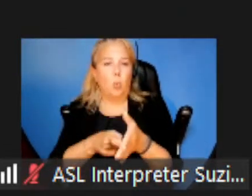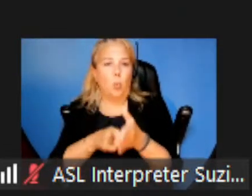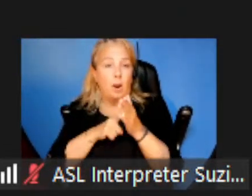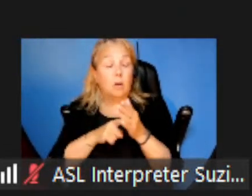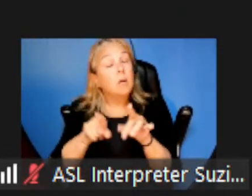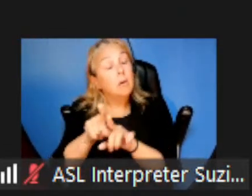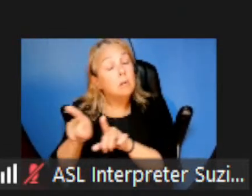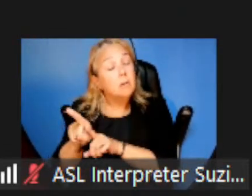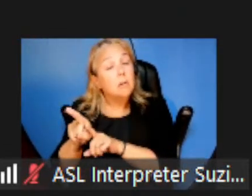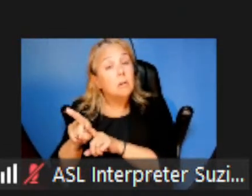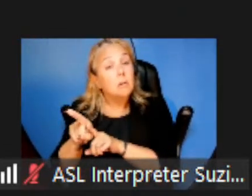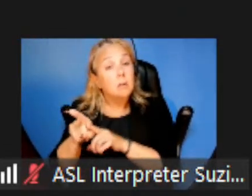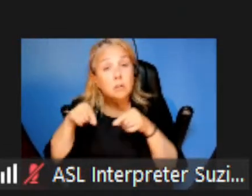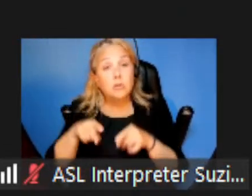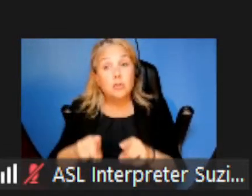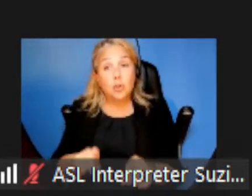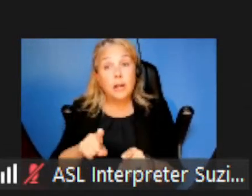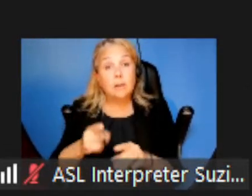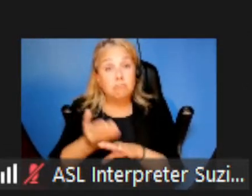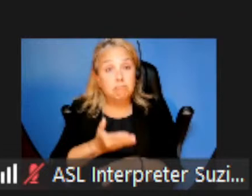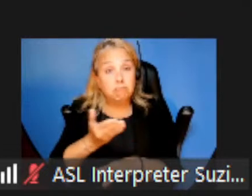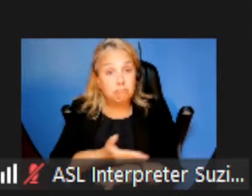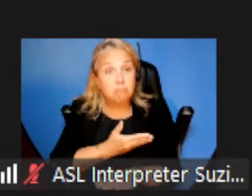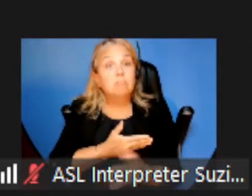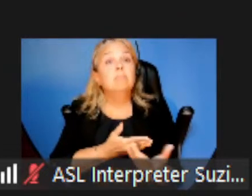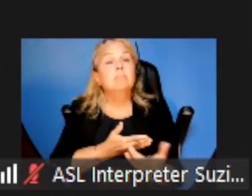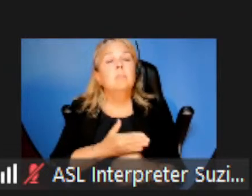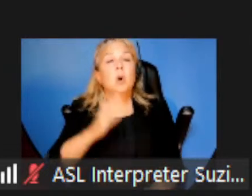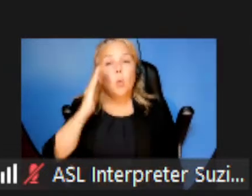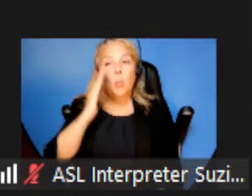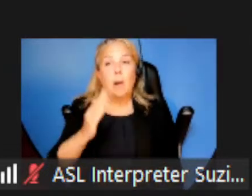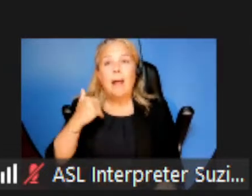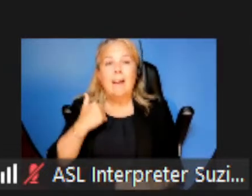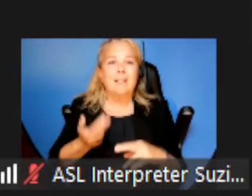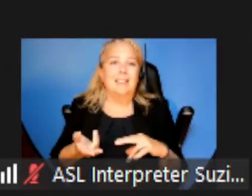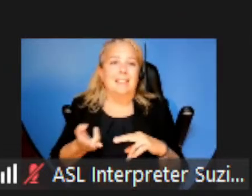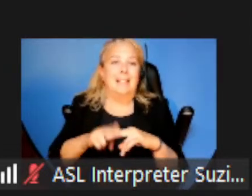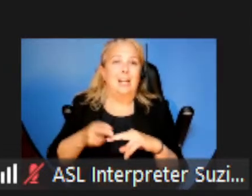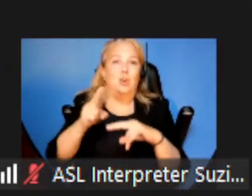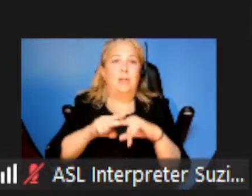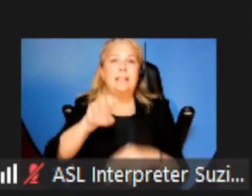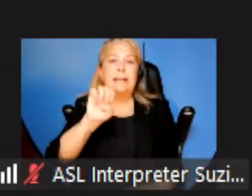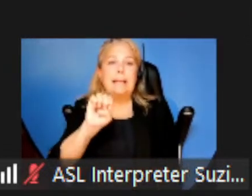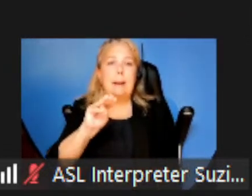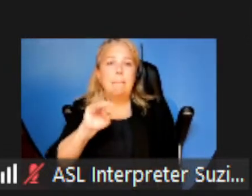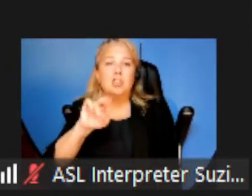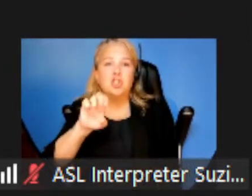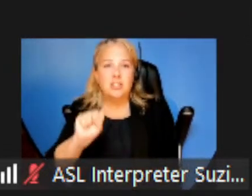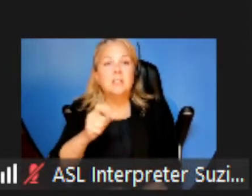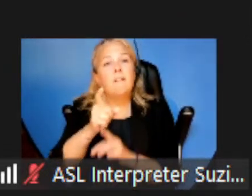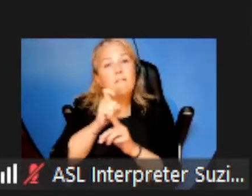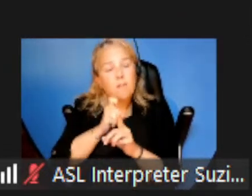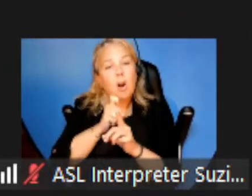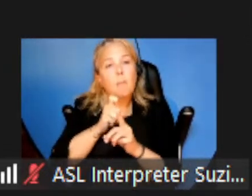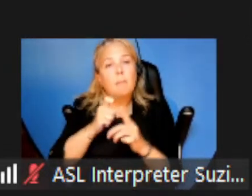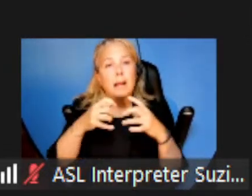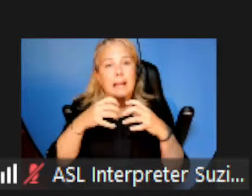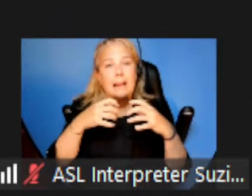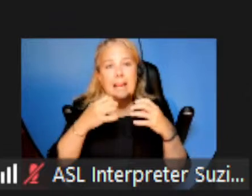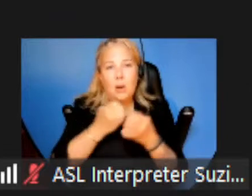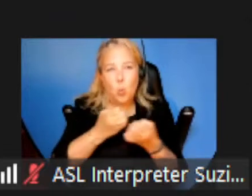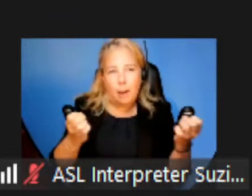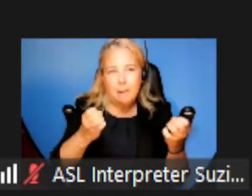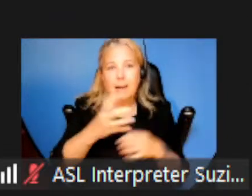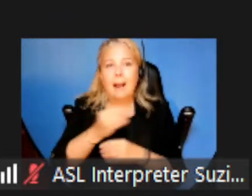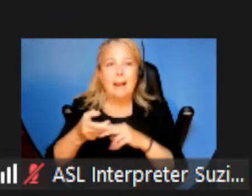construction, there will be increased emissions from on-site equipment and increased truck